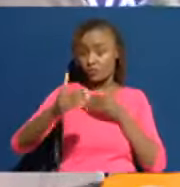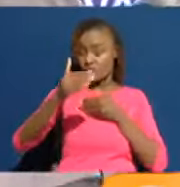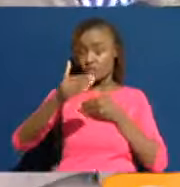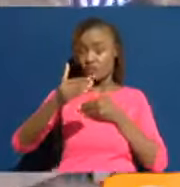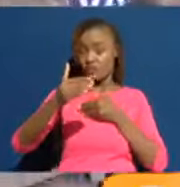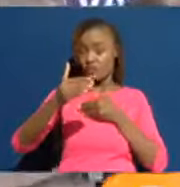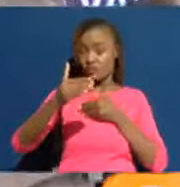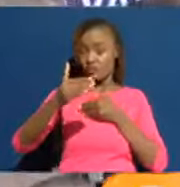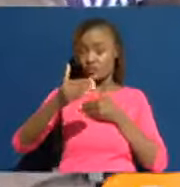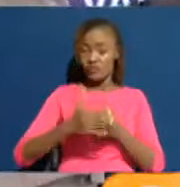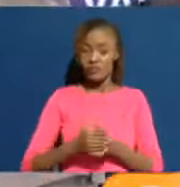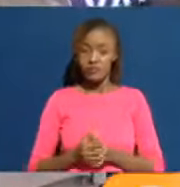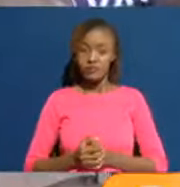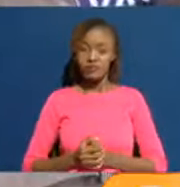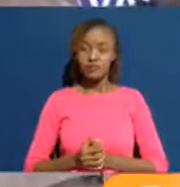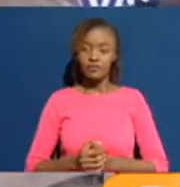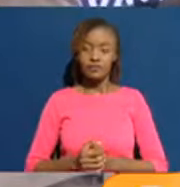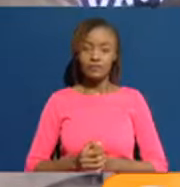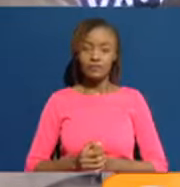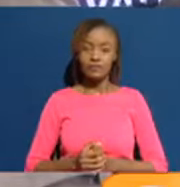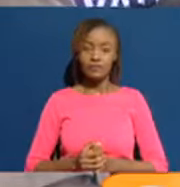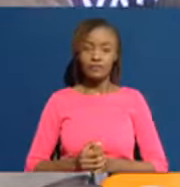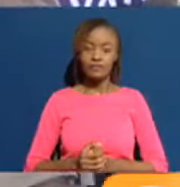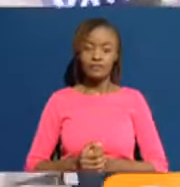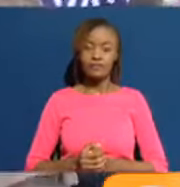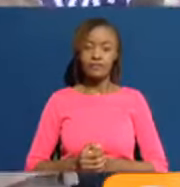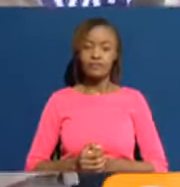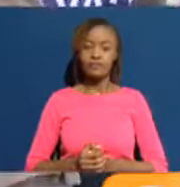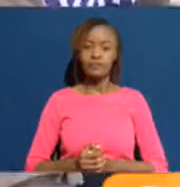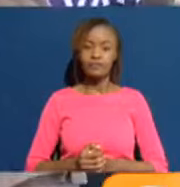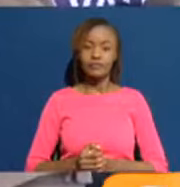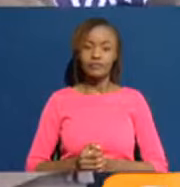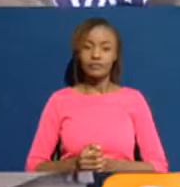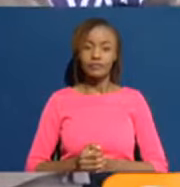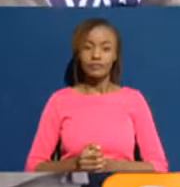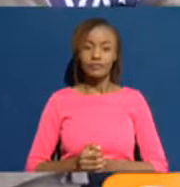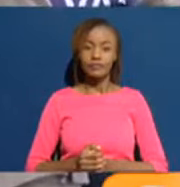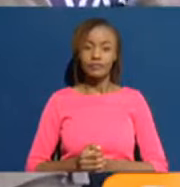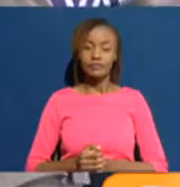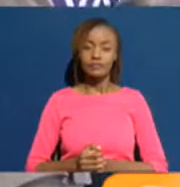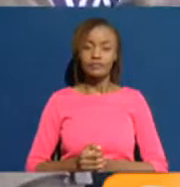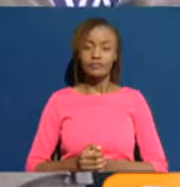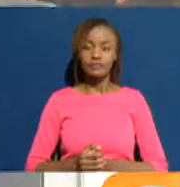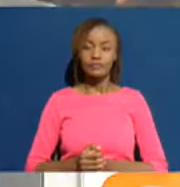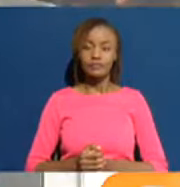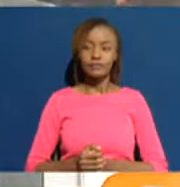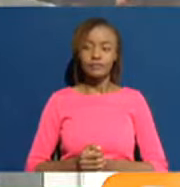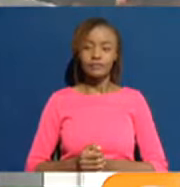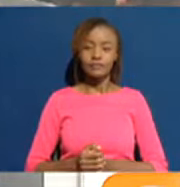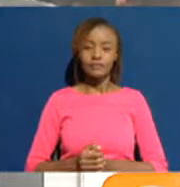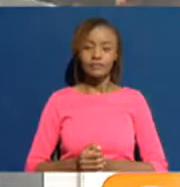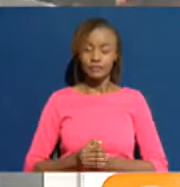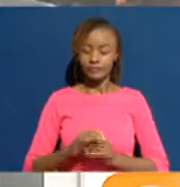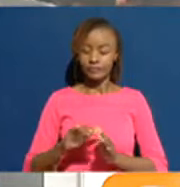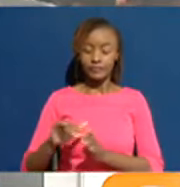wa Agosti. Joy Pauline, runinga ya Citizen. Mamia ya vijana na watu